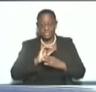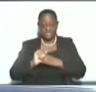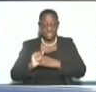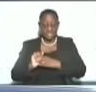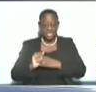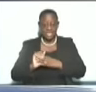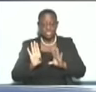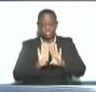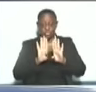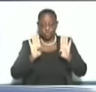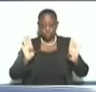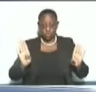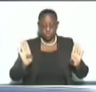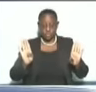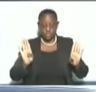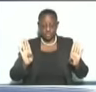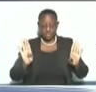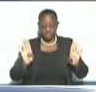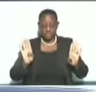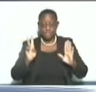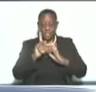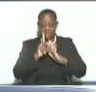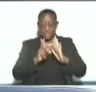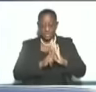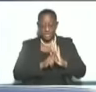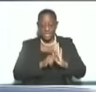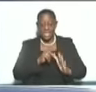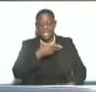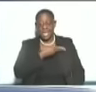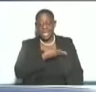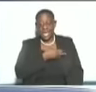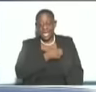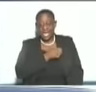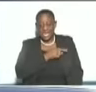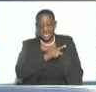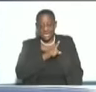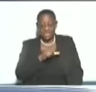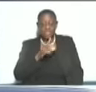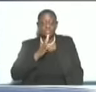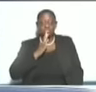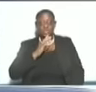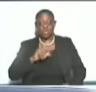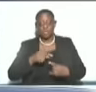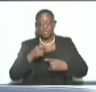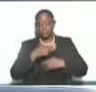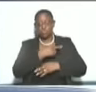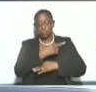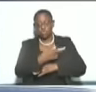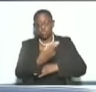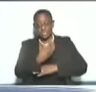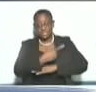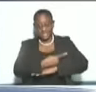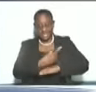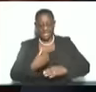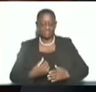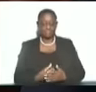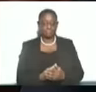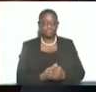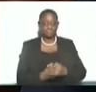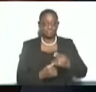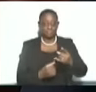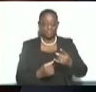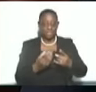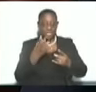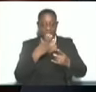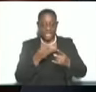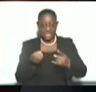opening of Parliament was no exception. Devontae Hanna spoke with two millennials on their roles in today's ceremony. As the